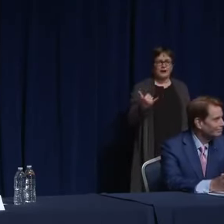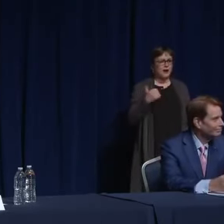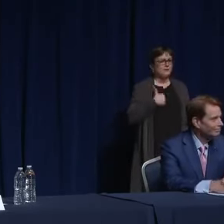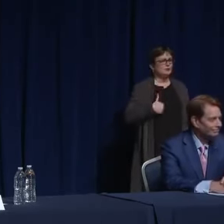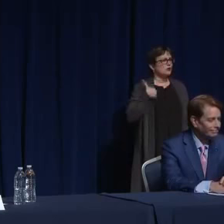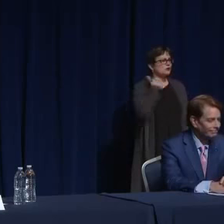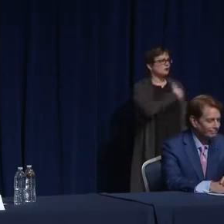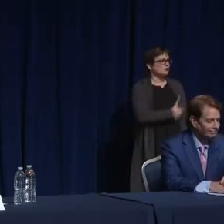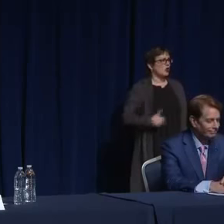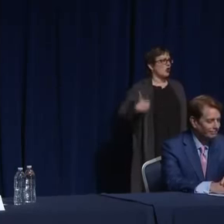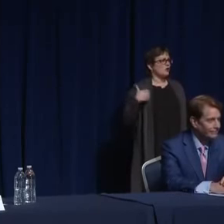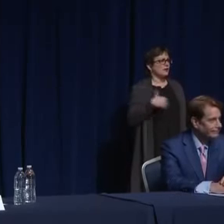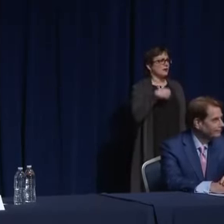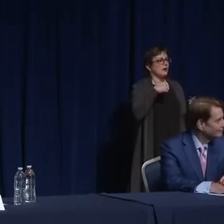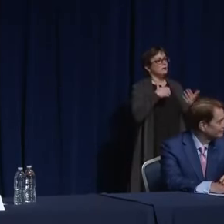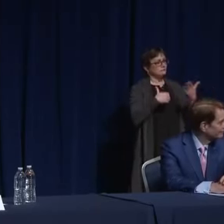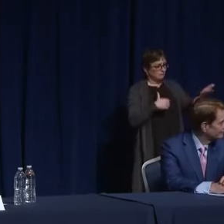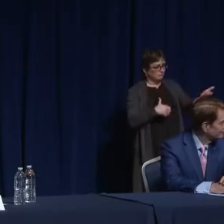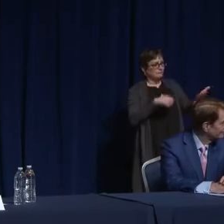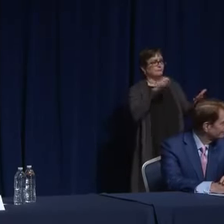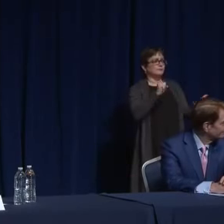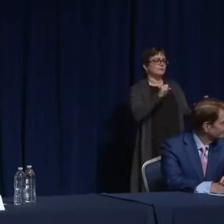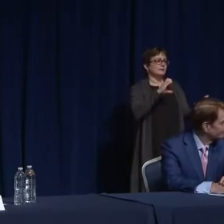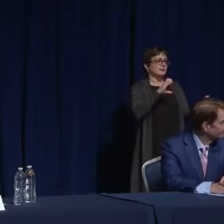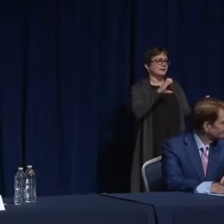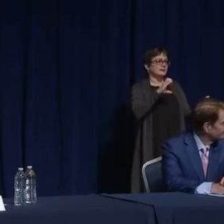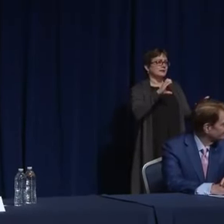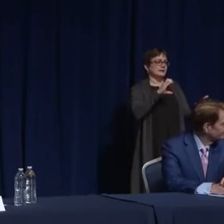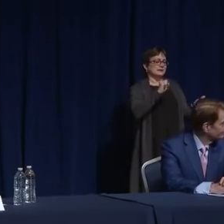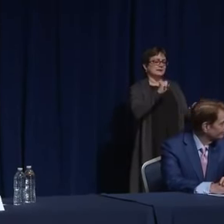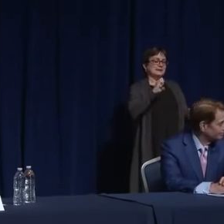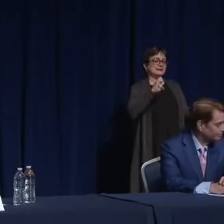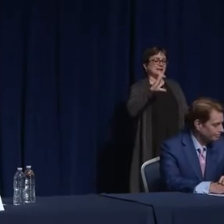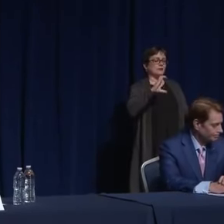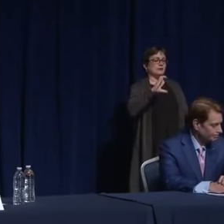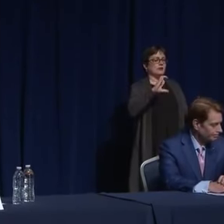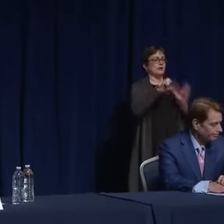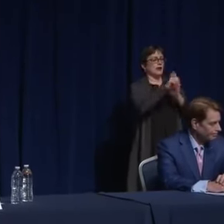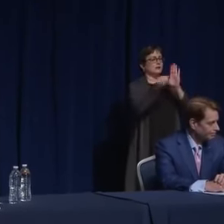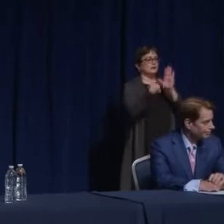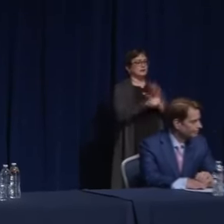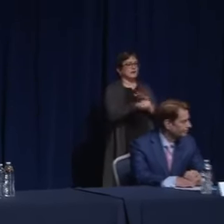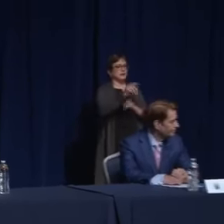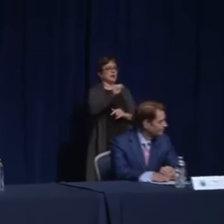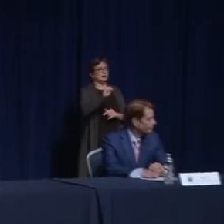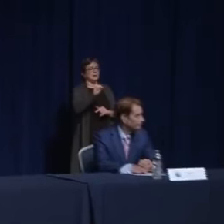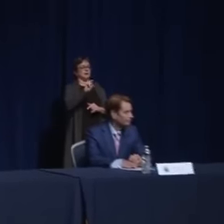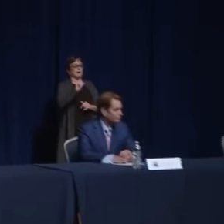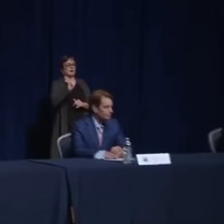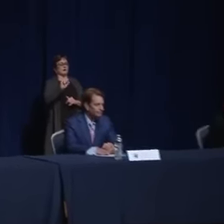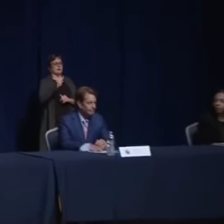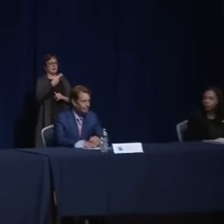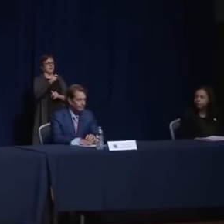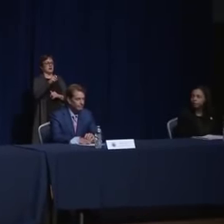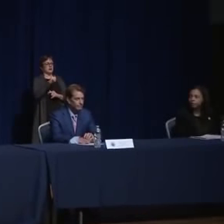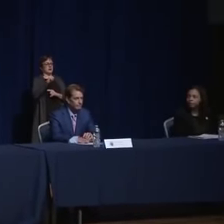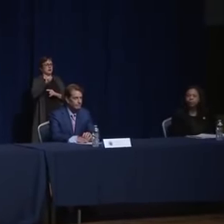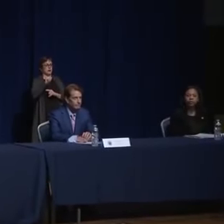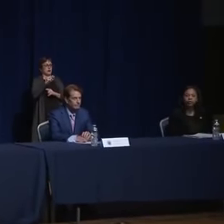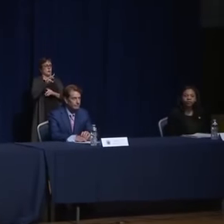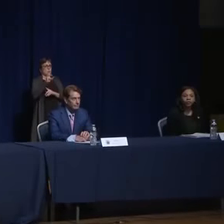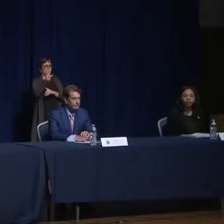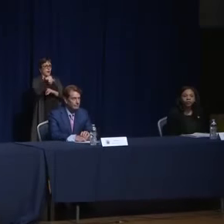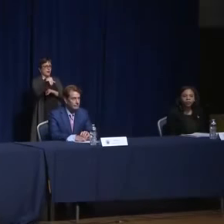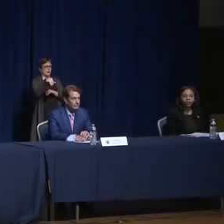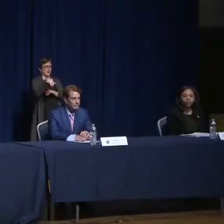Our Secretary of State, Tahisha Way, is in the house. Tahisha, thank you so much for joining us. And there's a particular reason why you're